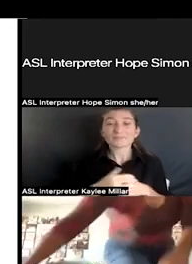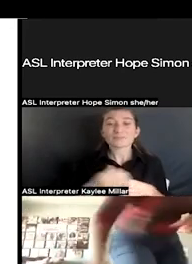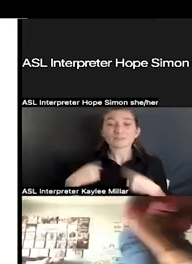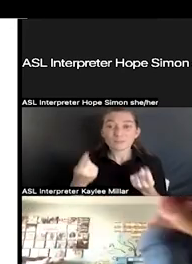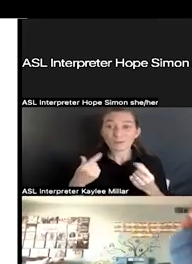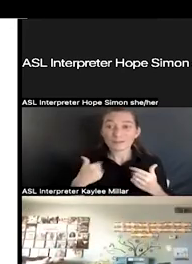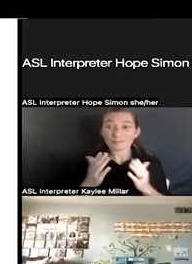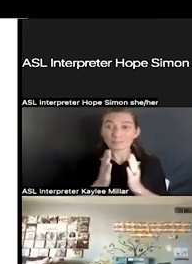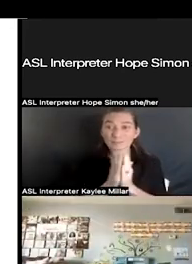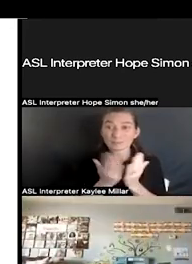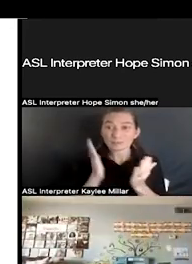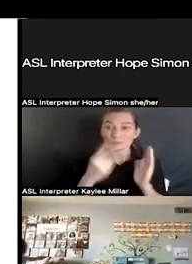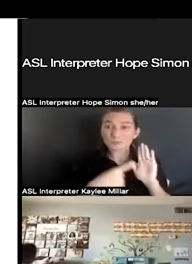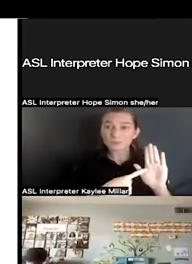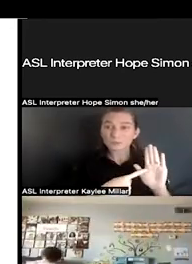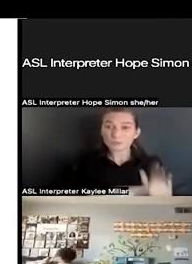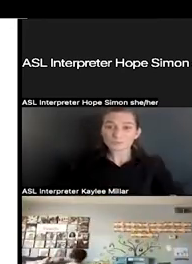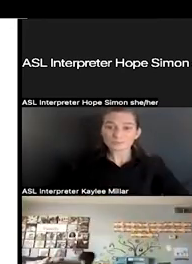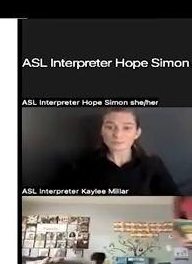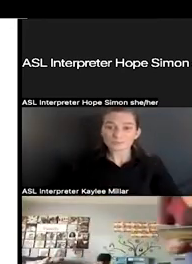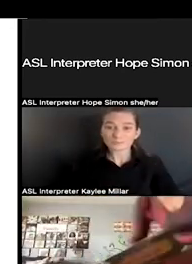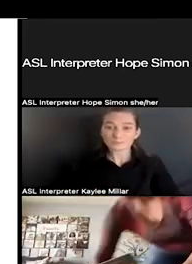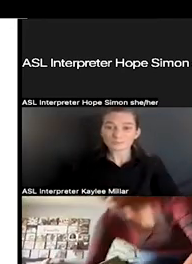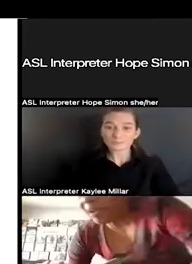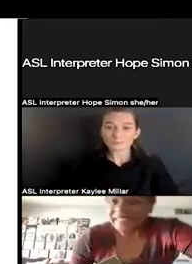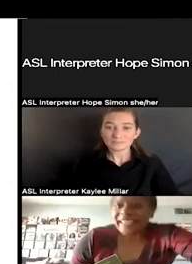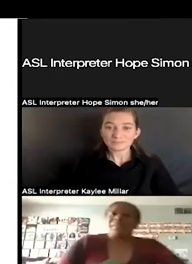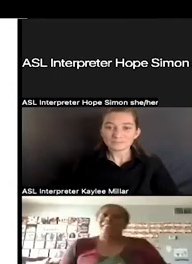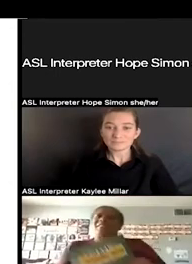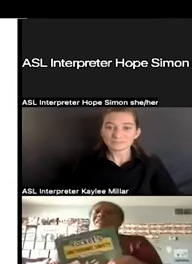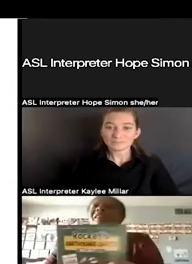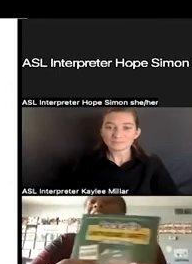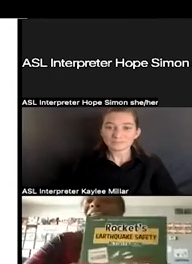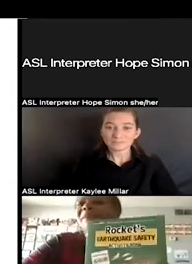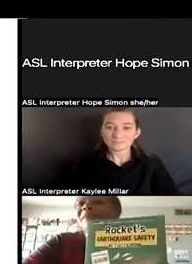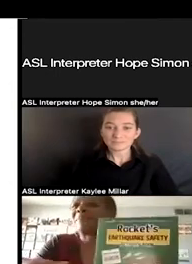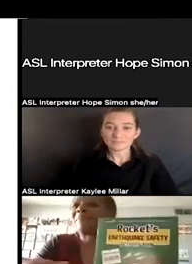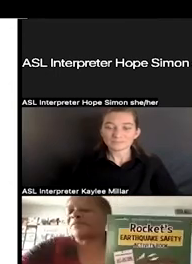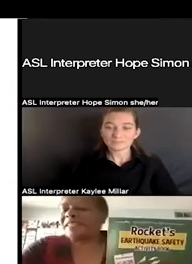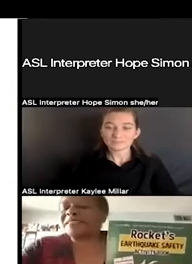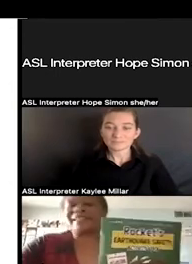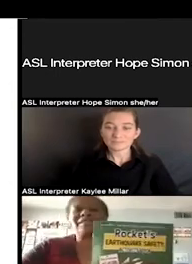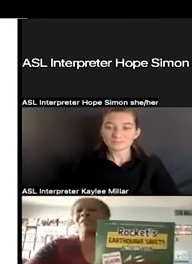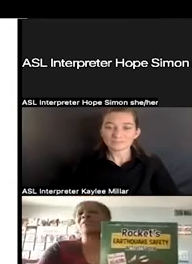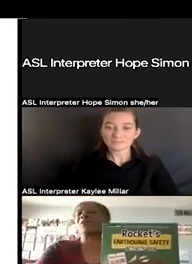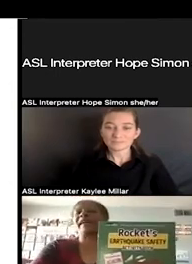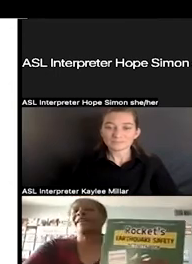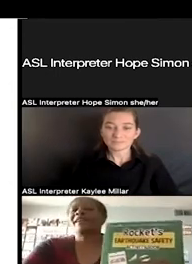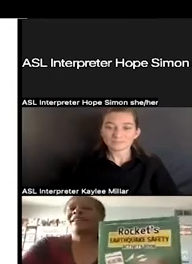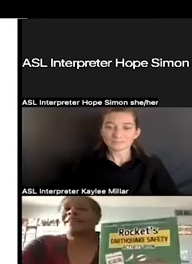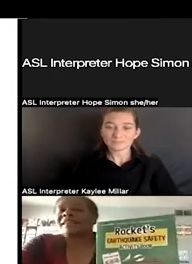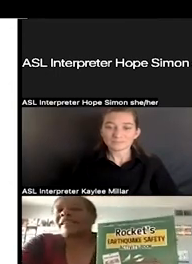pop it from here. Live from the childcare. I was having such a hard time getting my videos and stuff